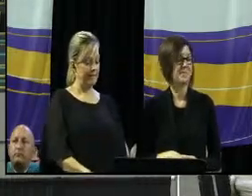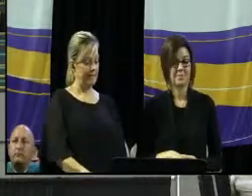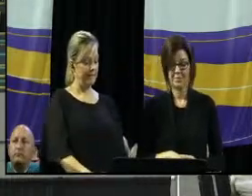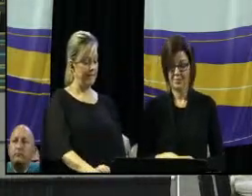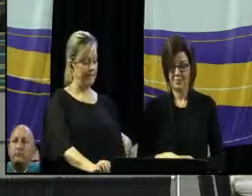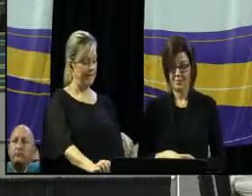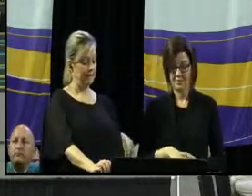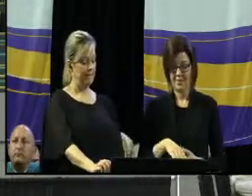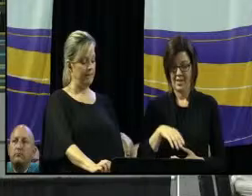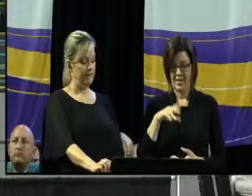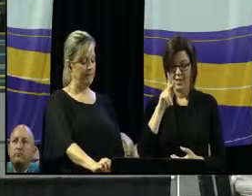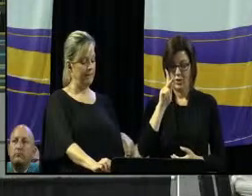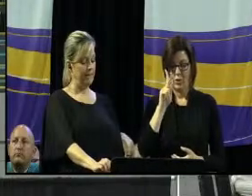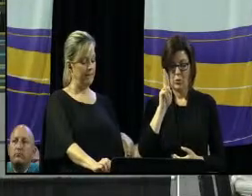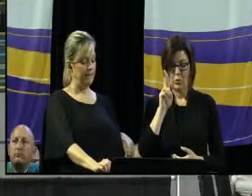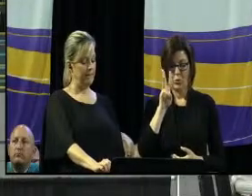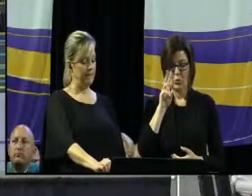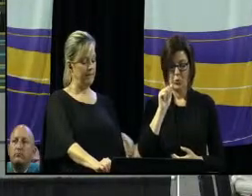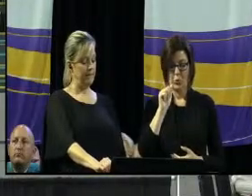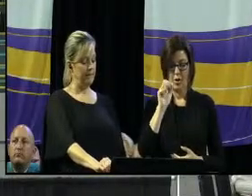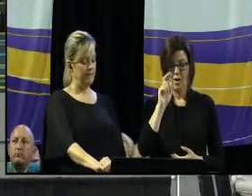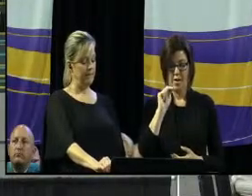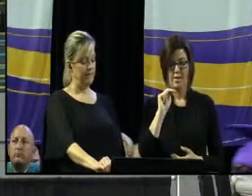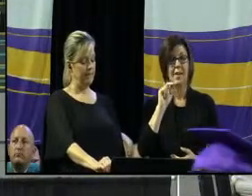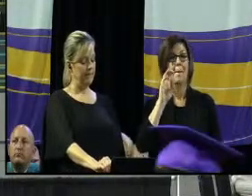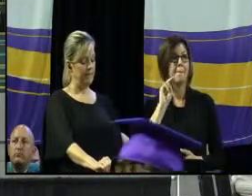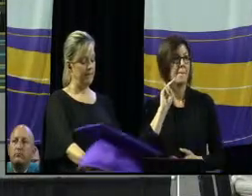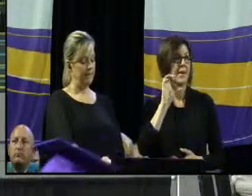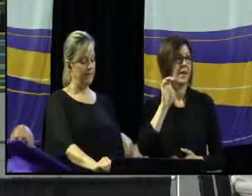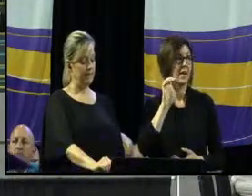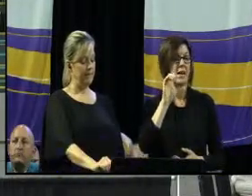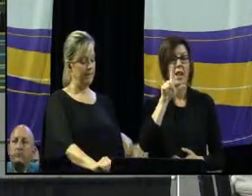Kawan Jamal McLeod.